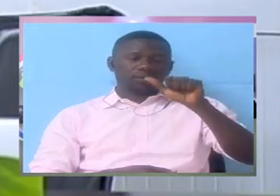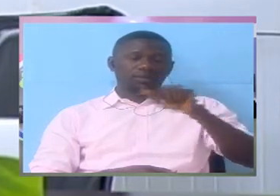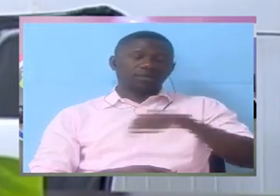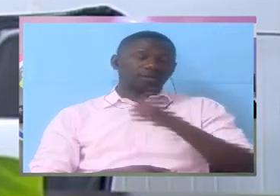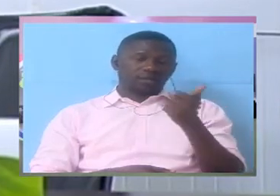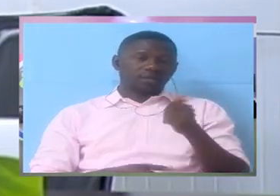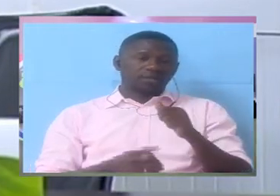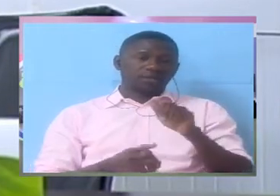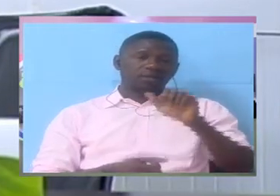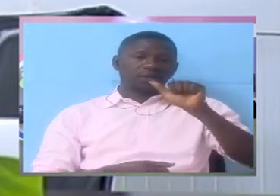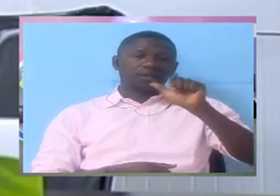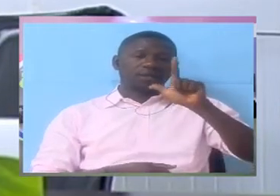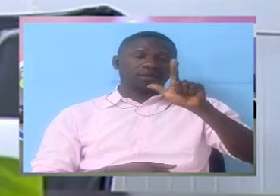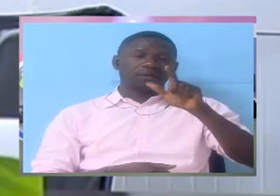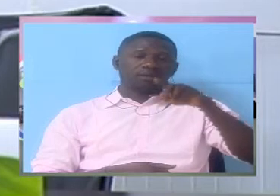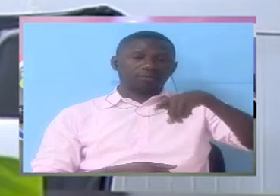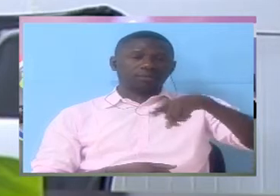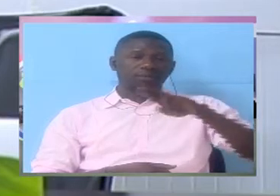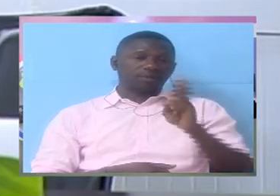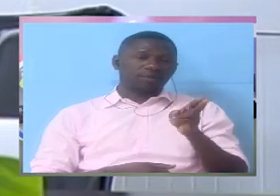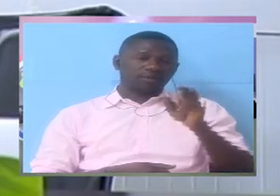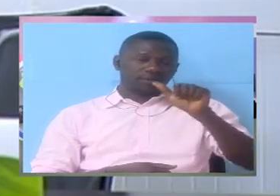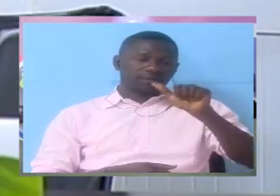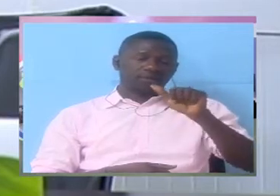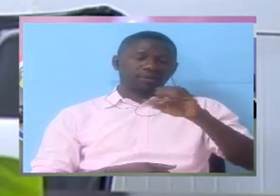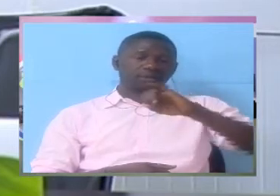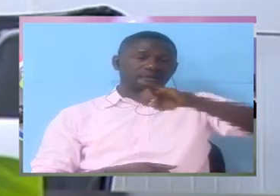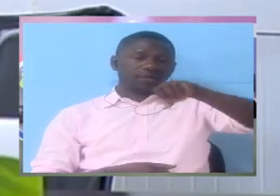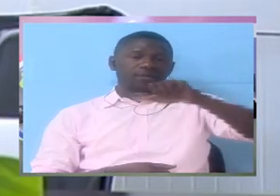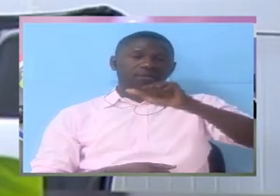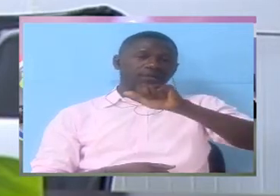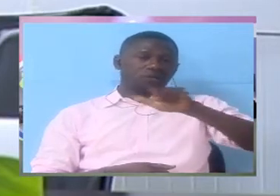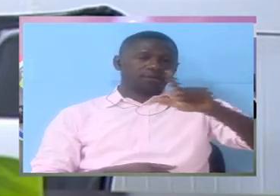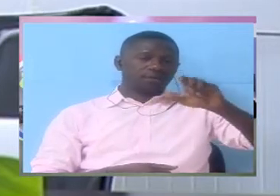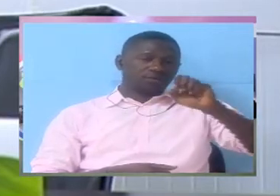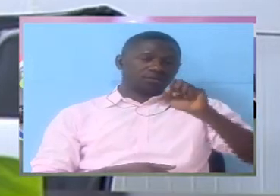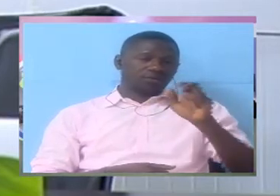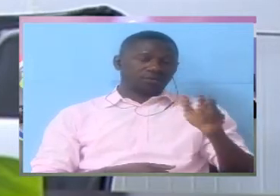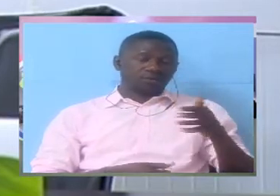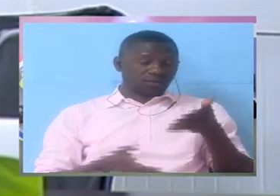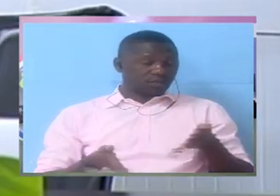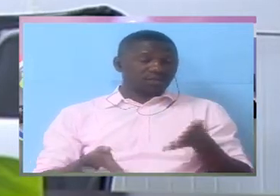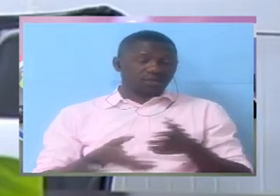Ning Alpha Jalo. The two of them. Yeah. I move fulo. Tell us the truth. Wanyafanya.